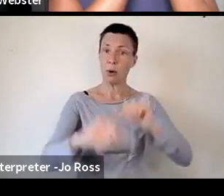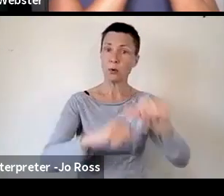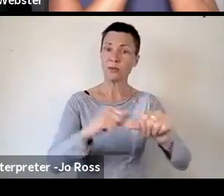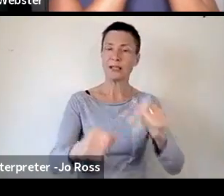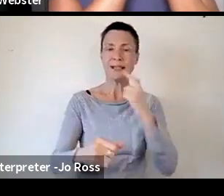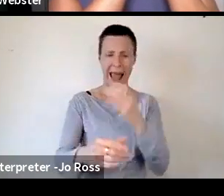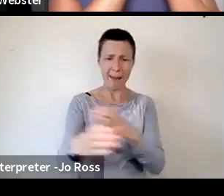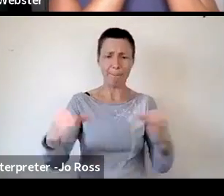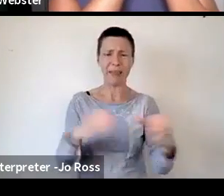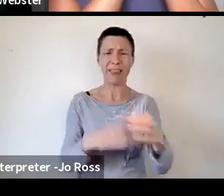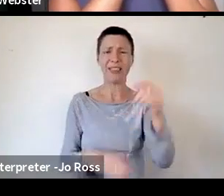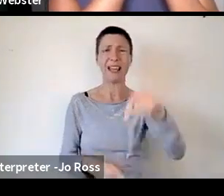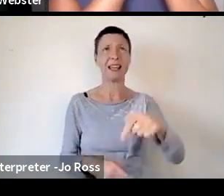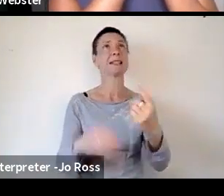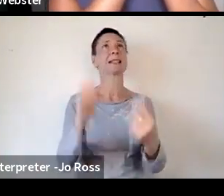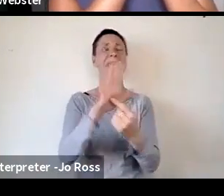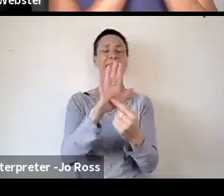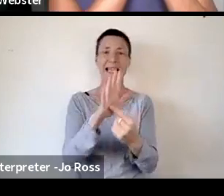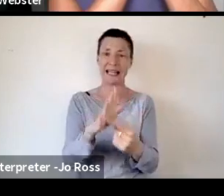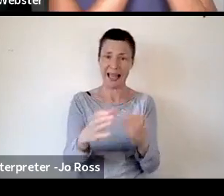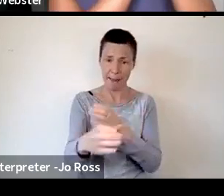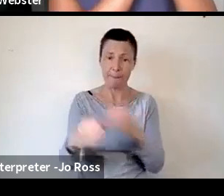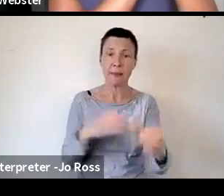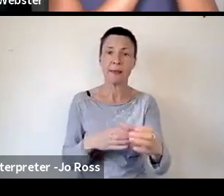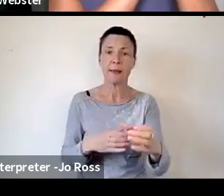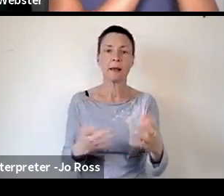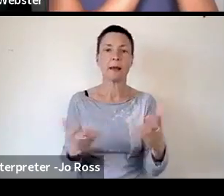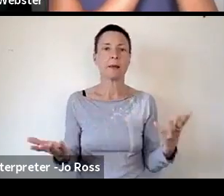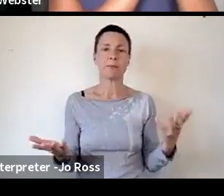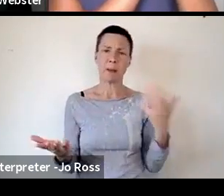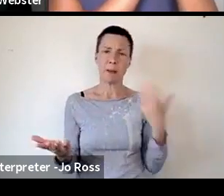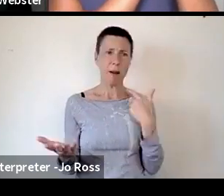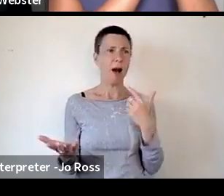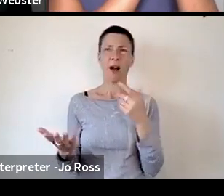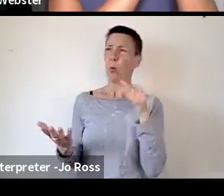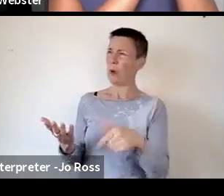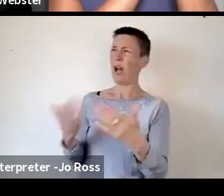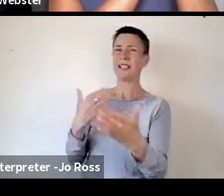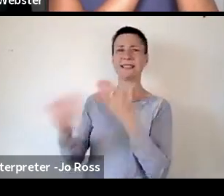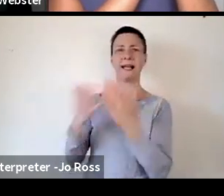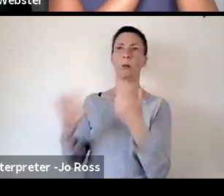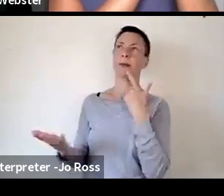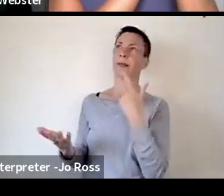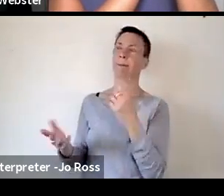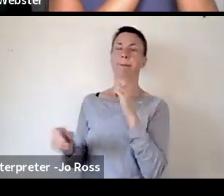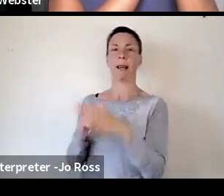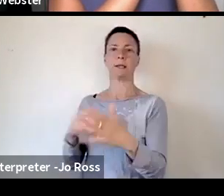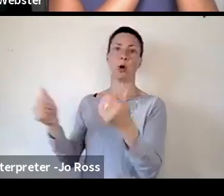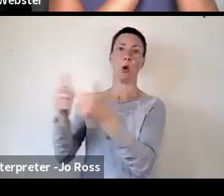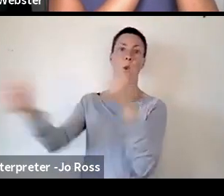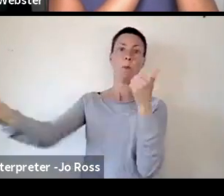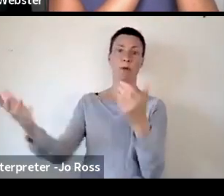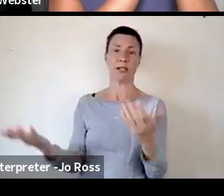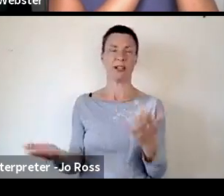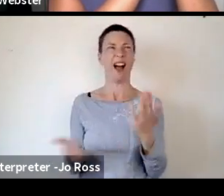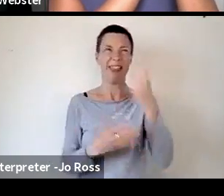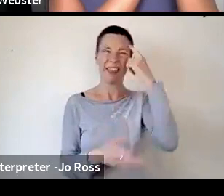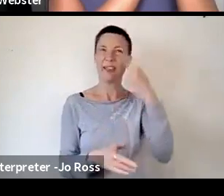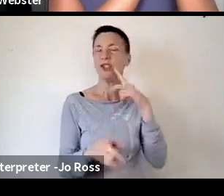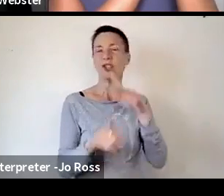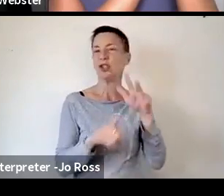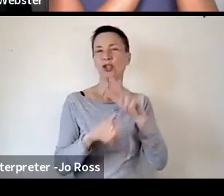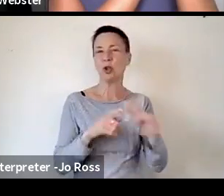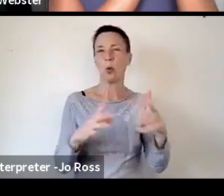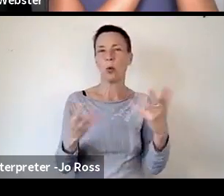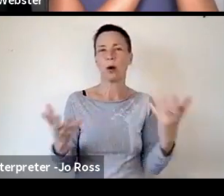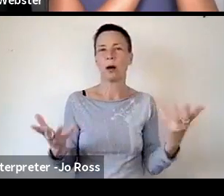empathy is key, but at the end of the day, dealing with bloody corporations here, like I feel like there's a joke that we